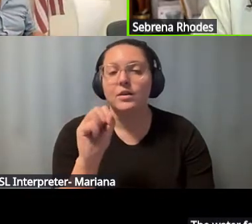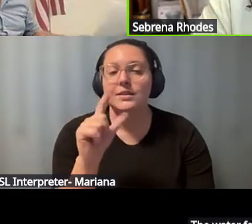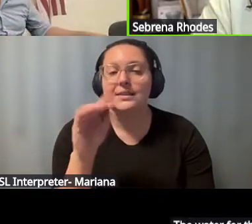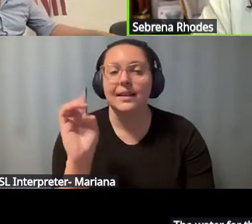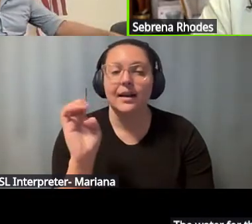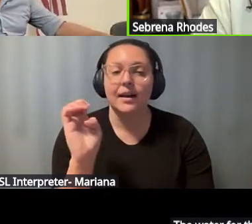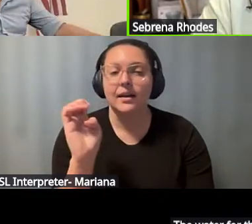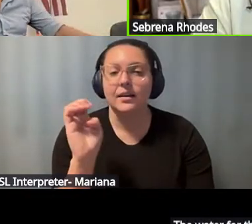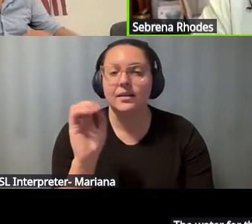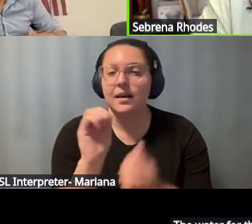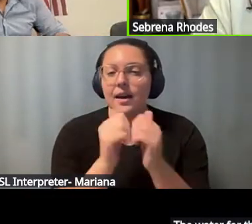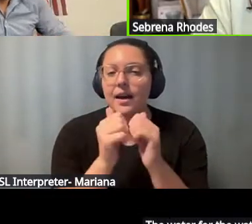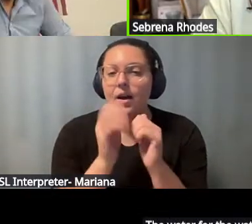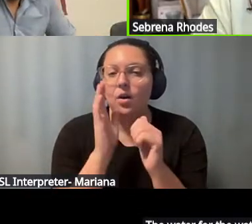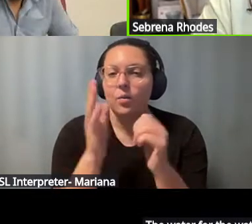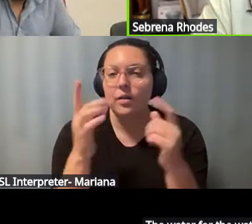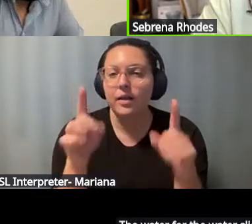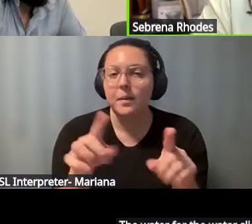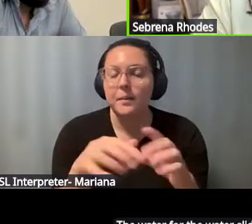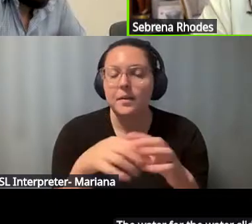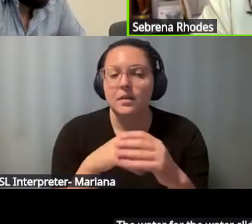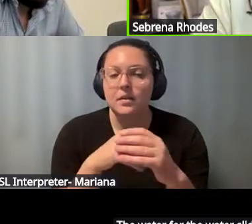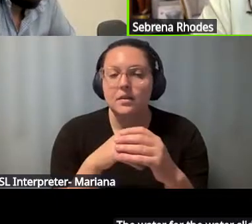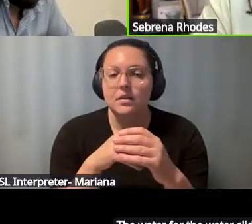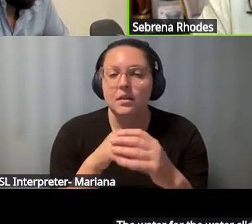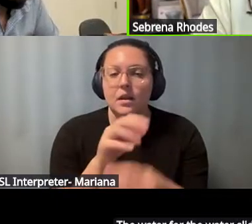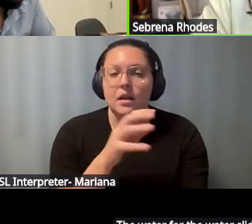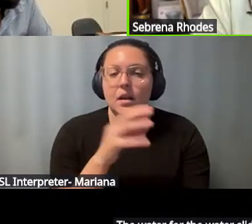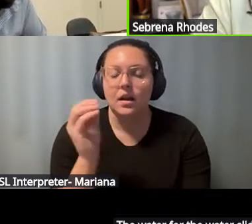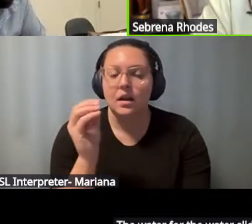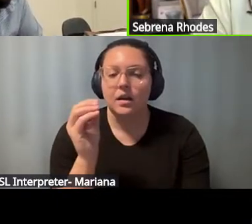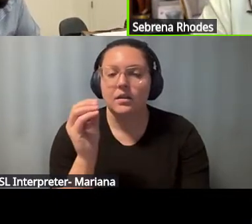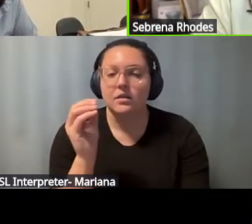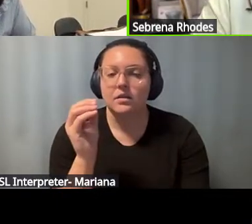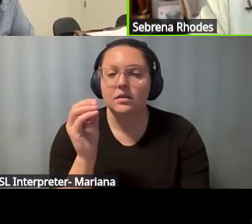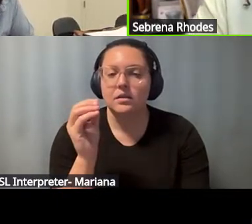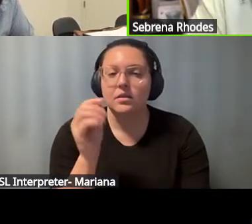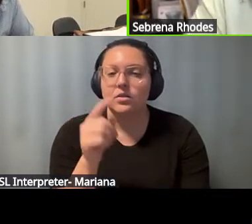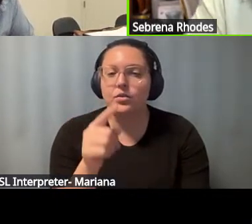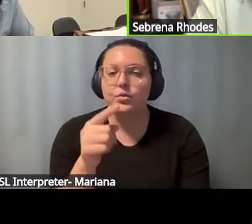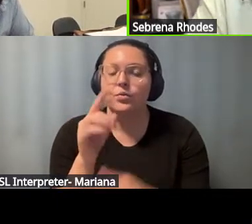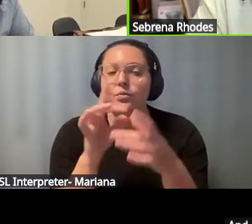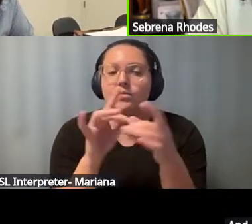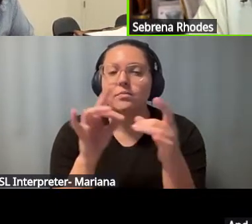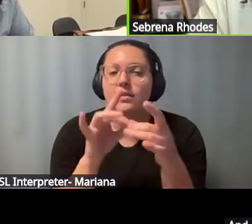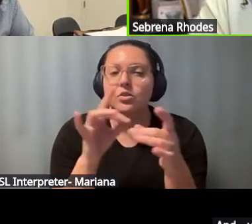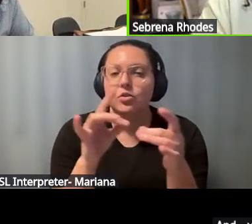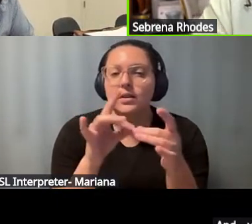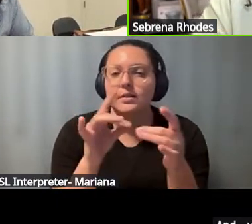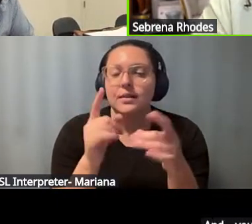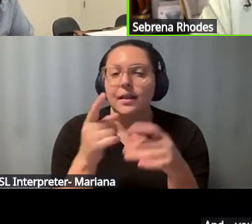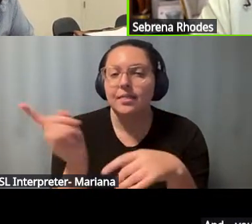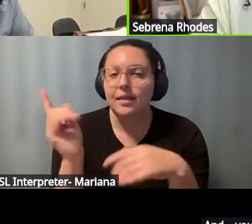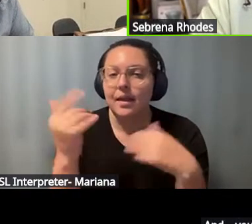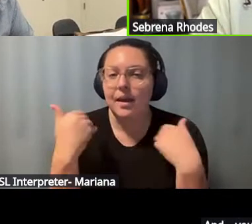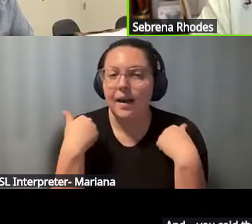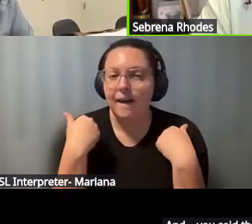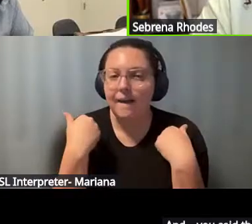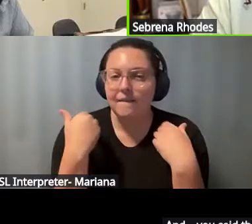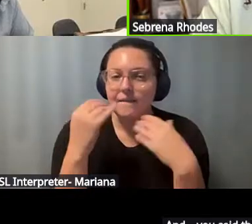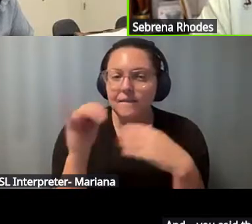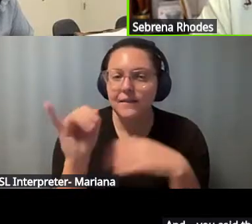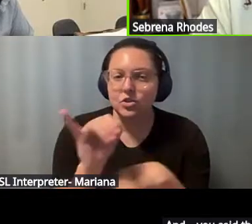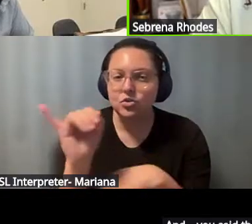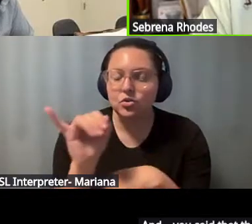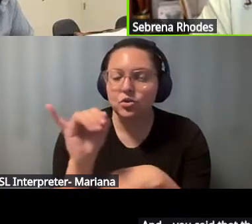is that going to happen? And you said that they have insurance and they added